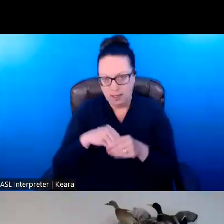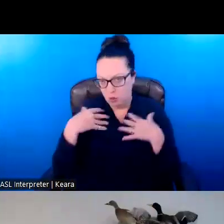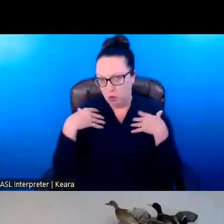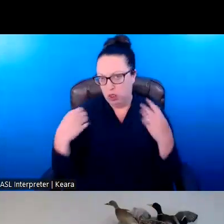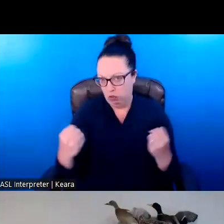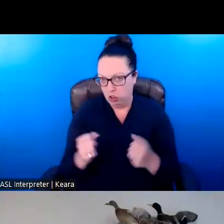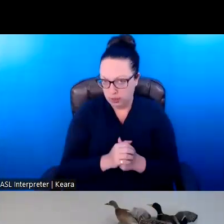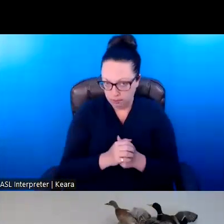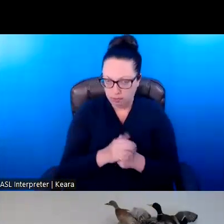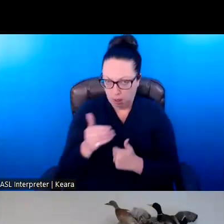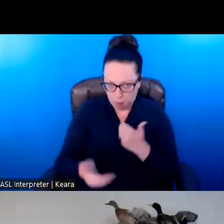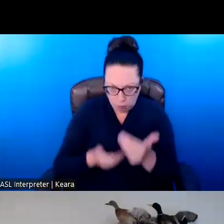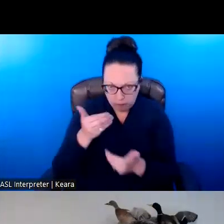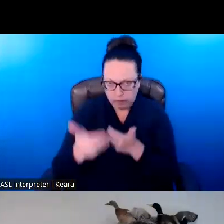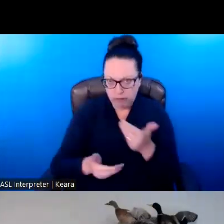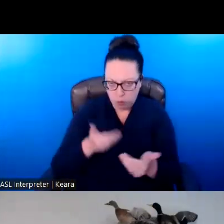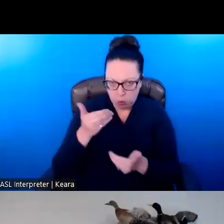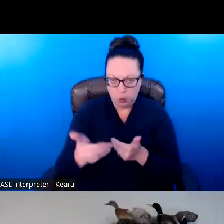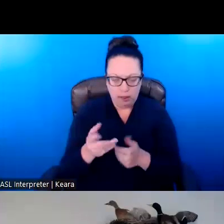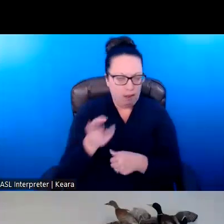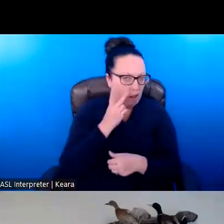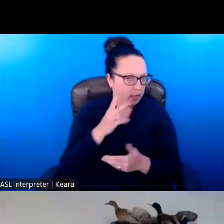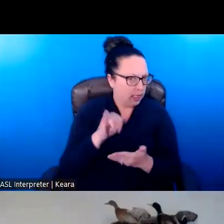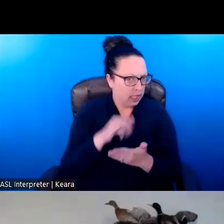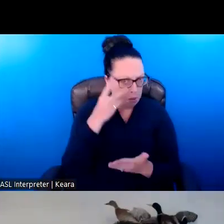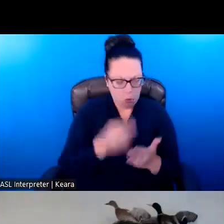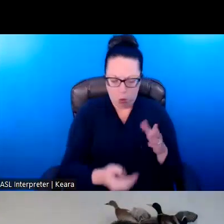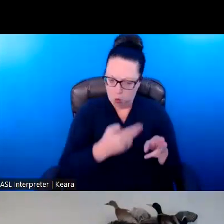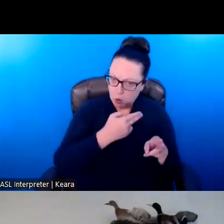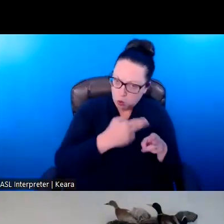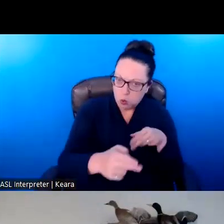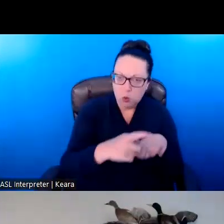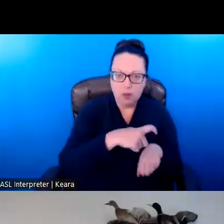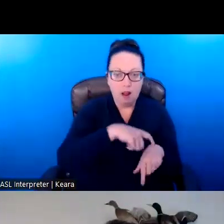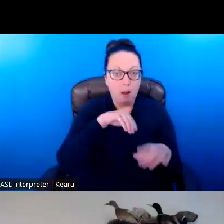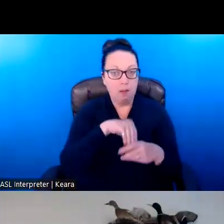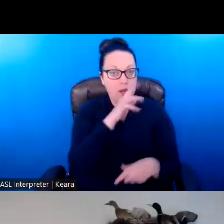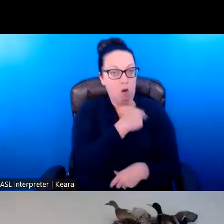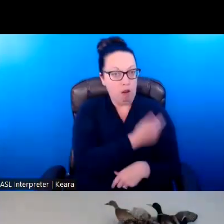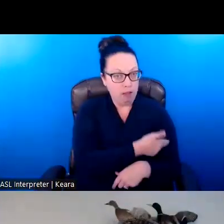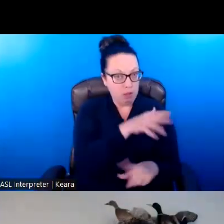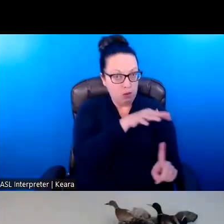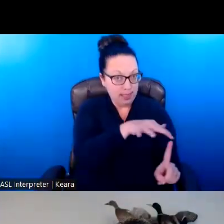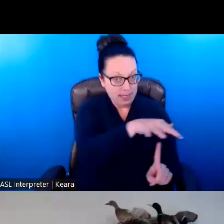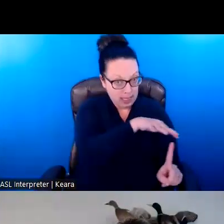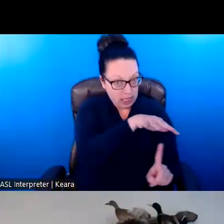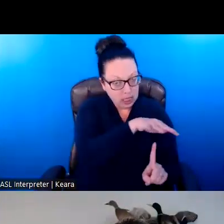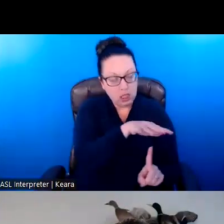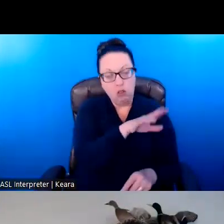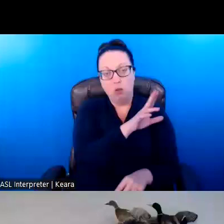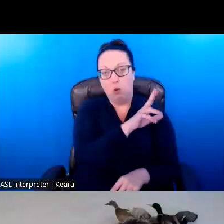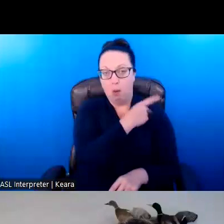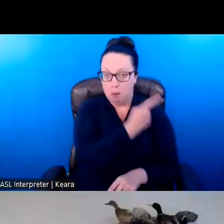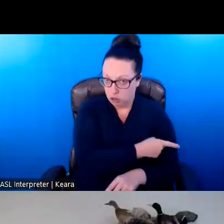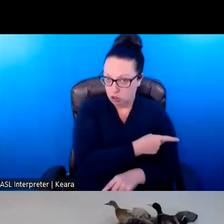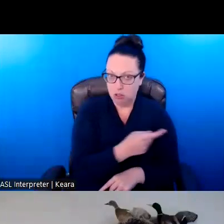And, I've seen that in both a short span of time in a hospital setting or in, patients I can think of that